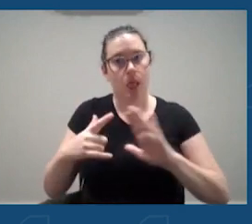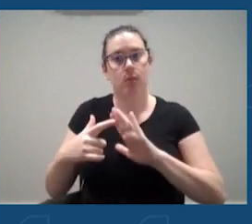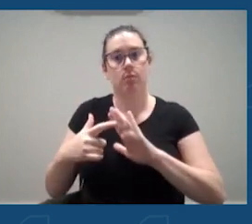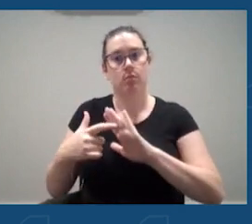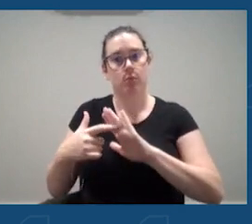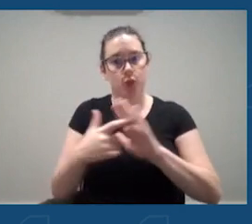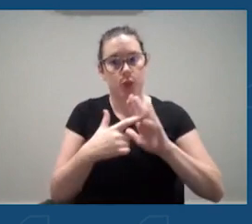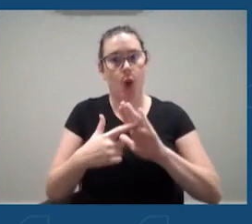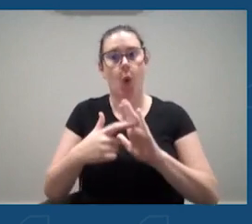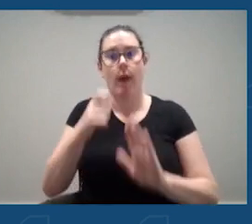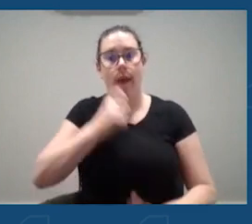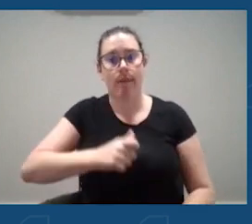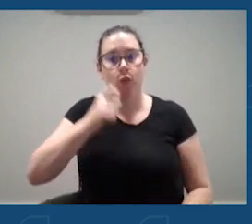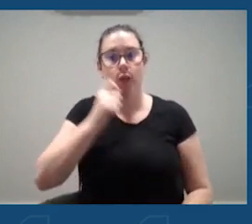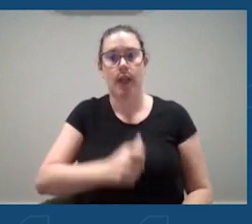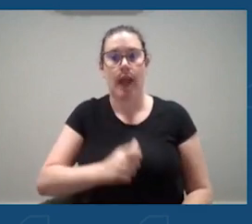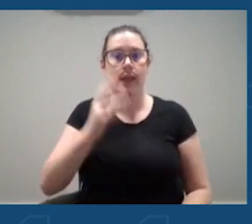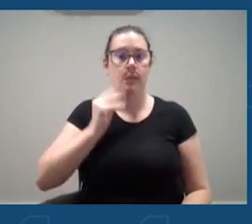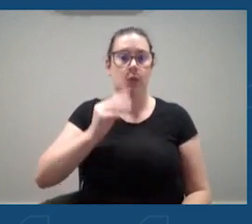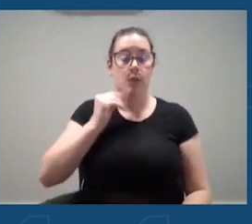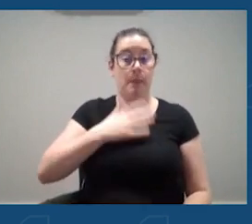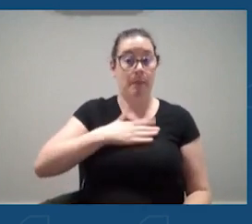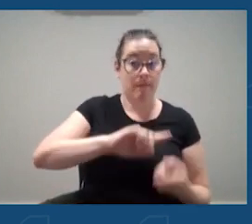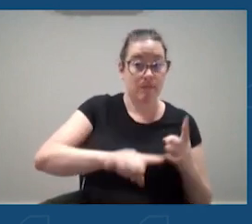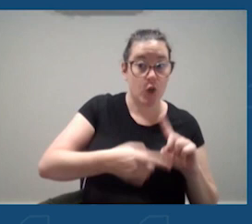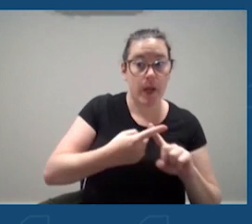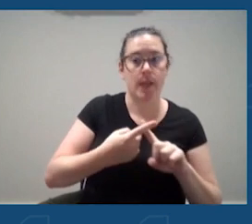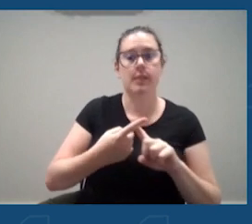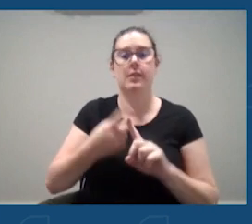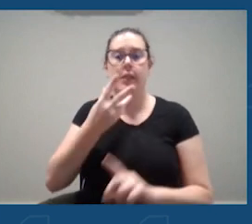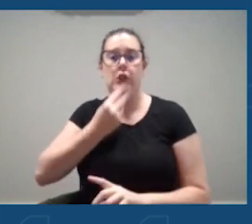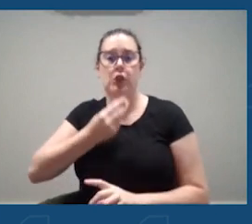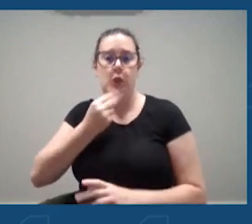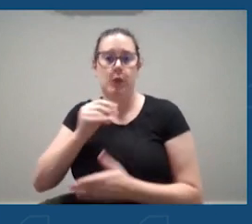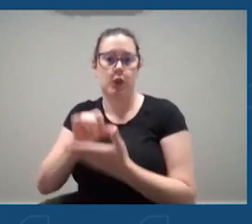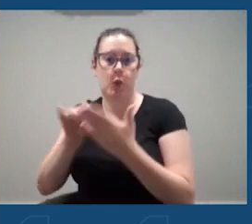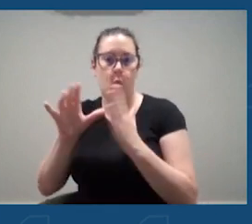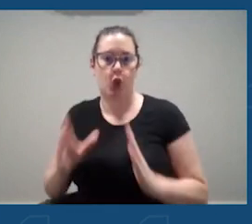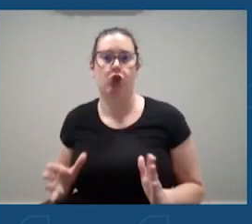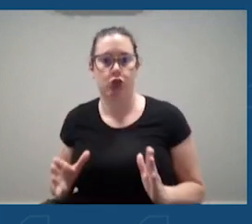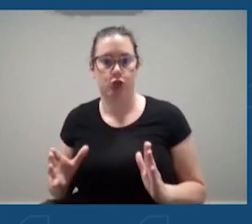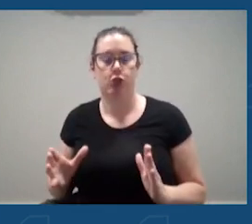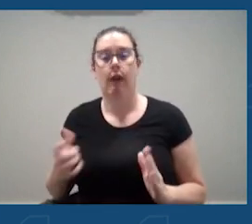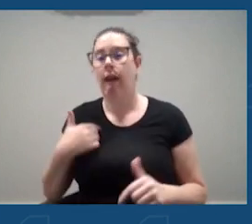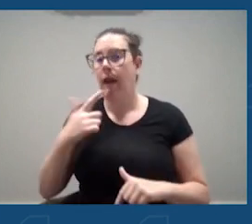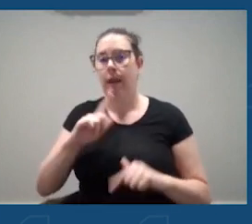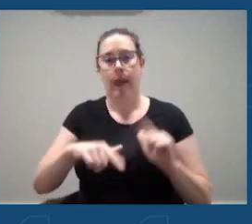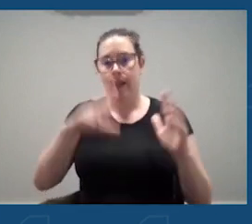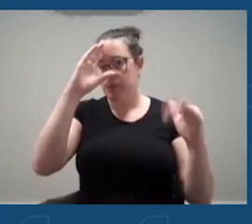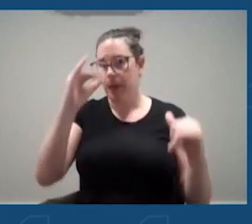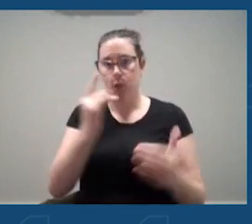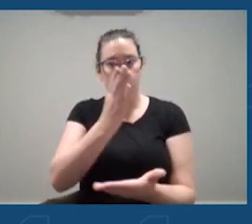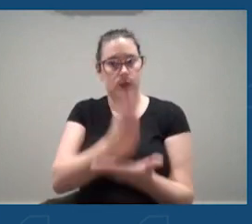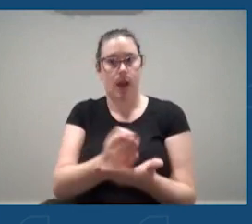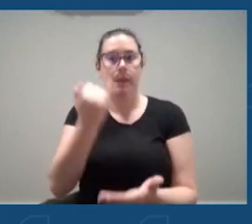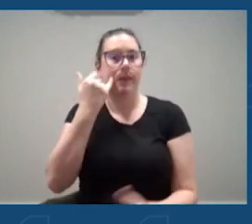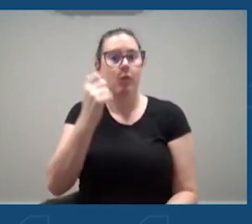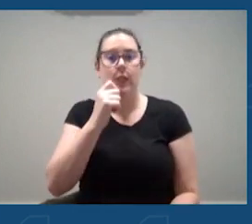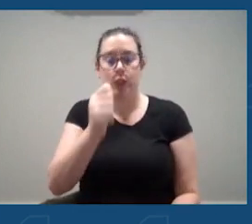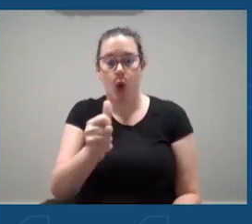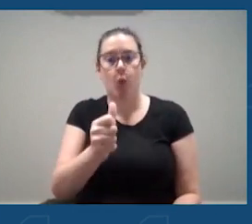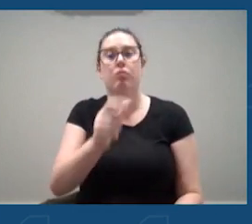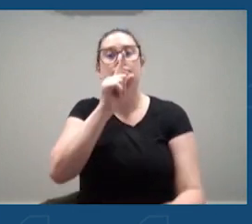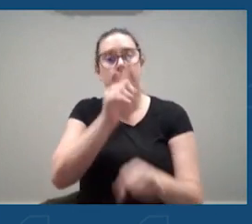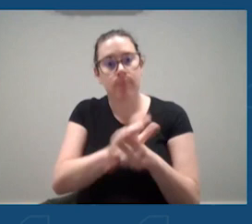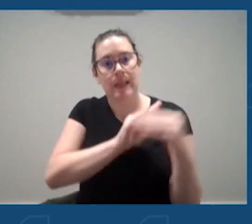of my friends, of many Jewish New Yorkers. We can't expect it to stop if we aren't properly teaching